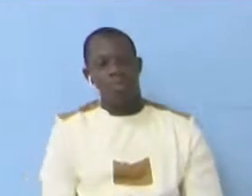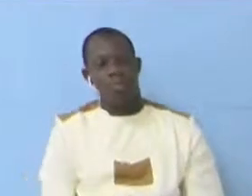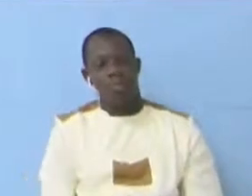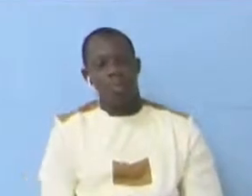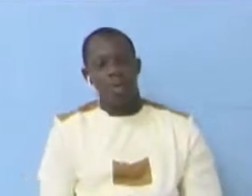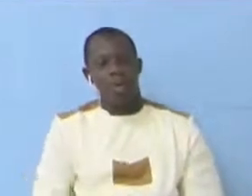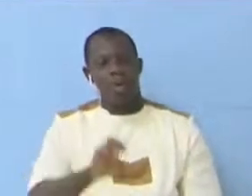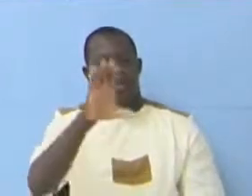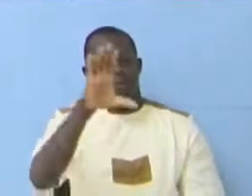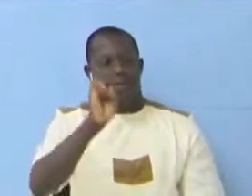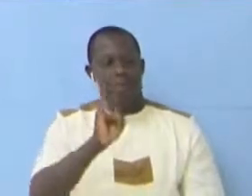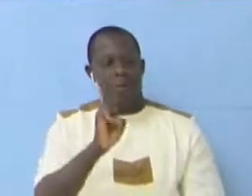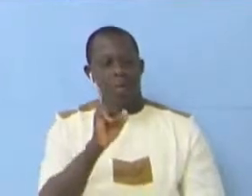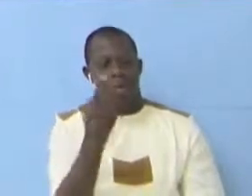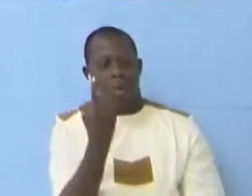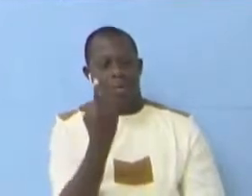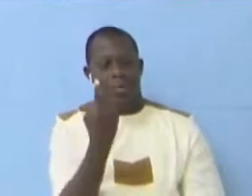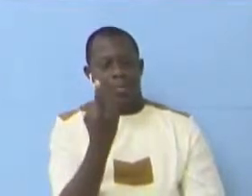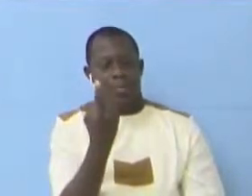51.